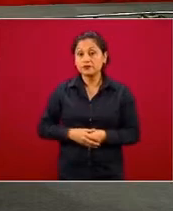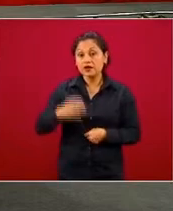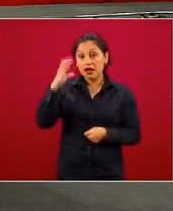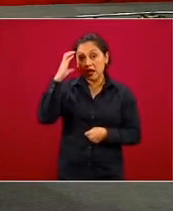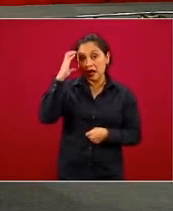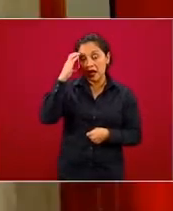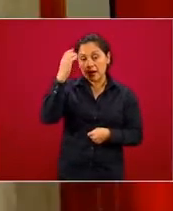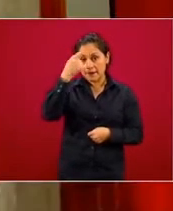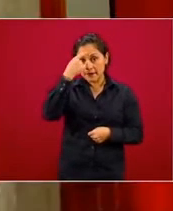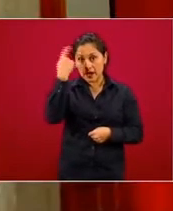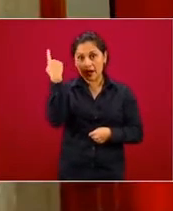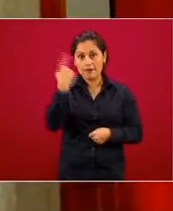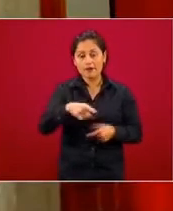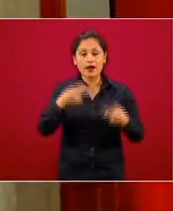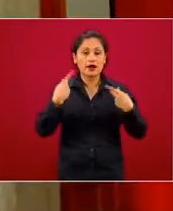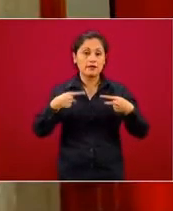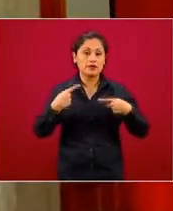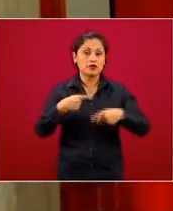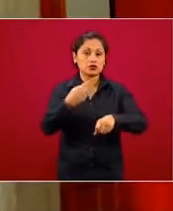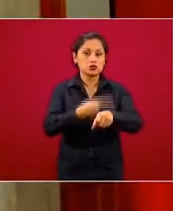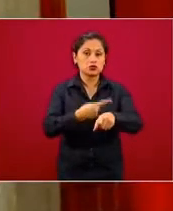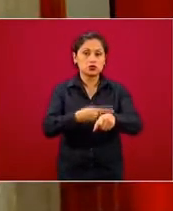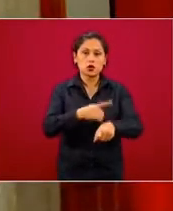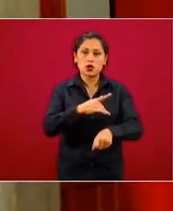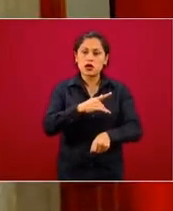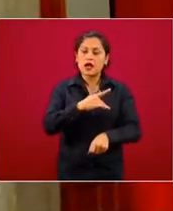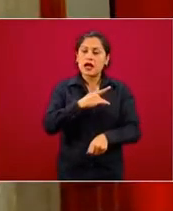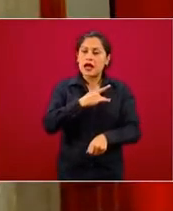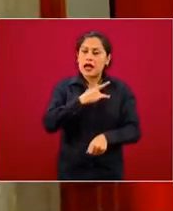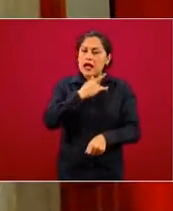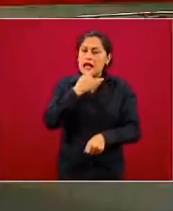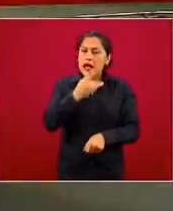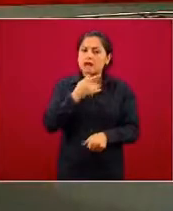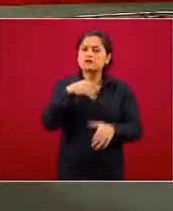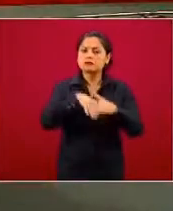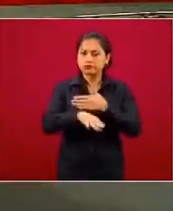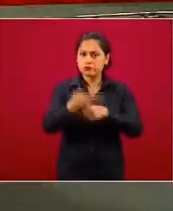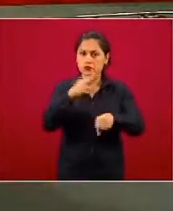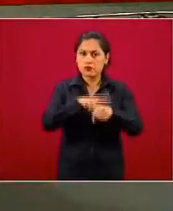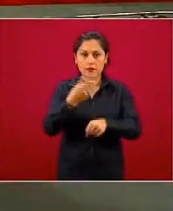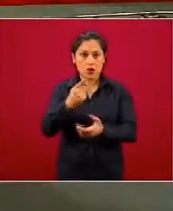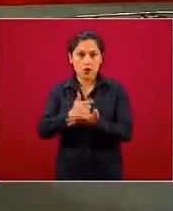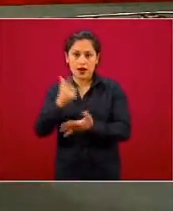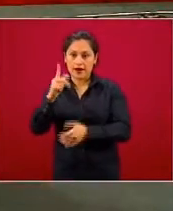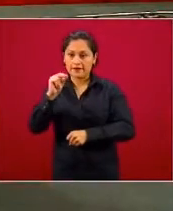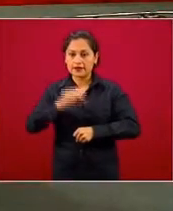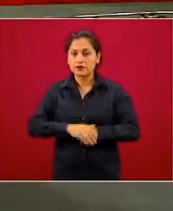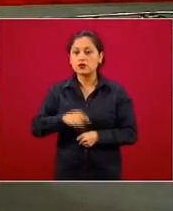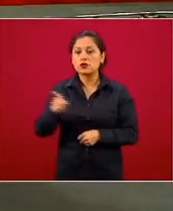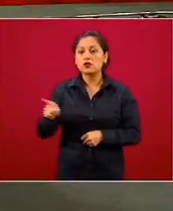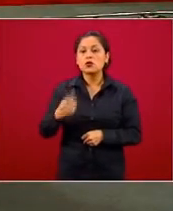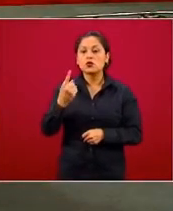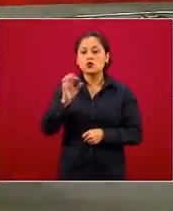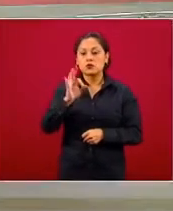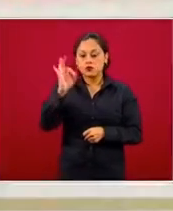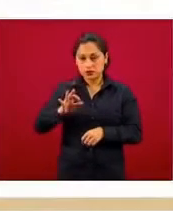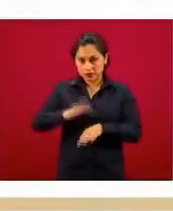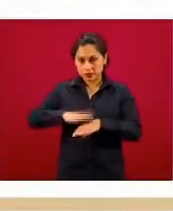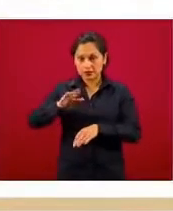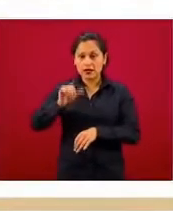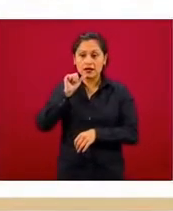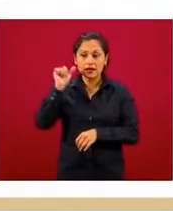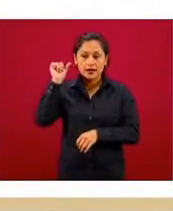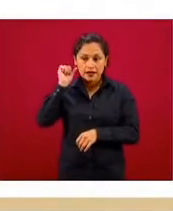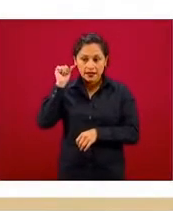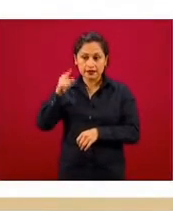And this is for general beds, for patients who may have some sort of serious symptom, but they are not critical.